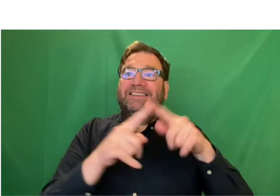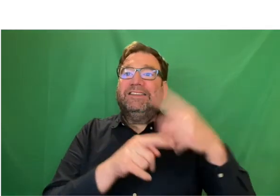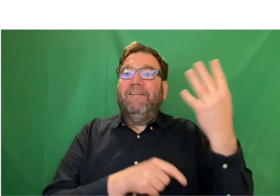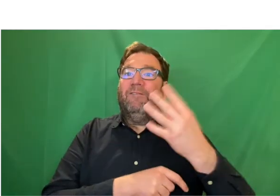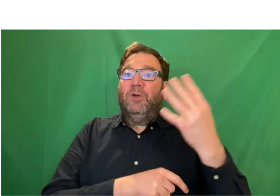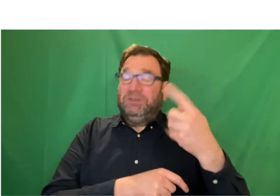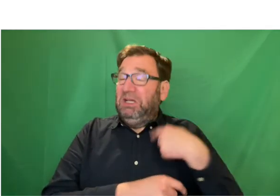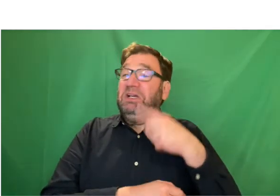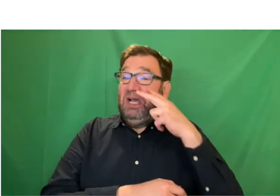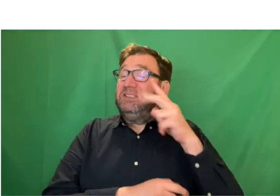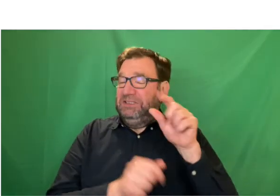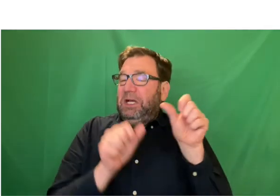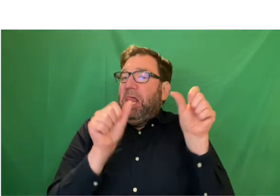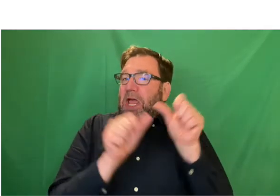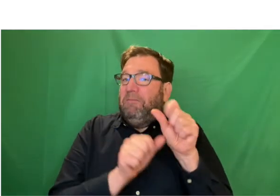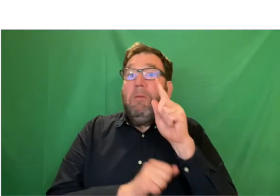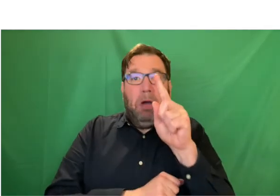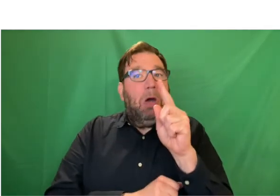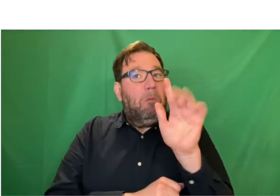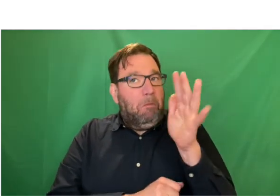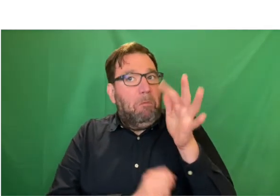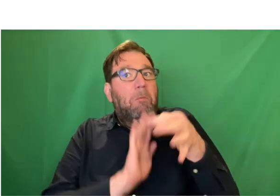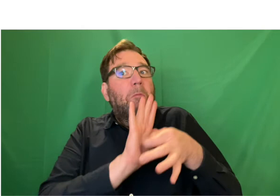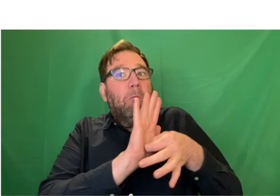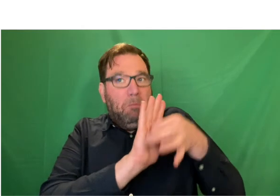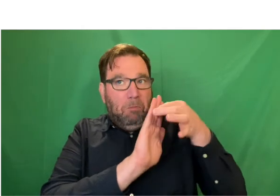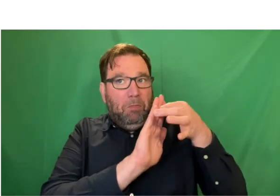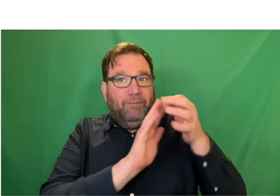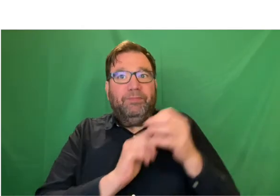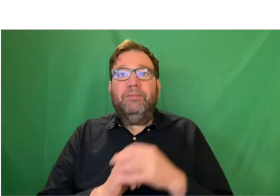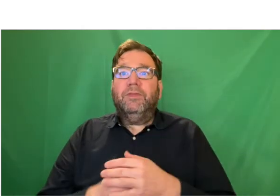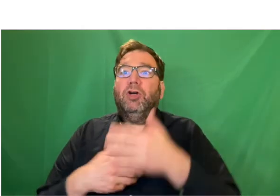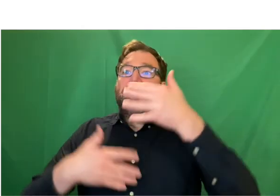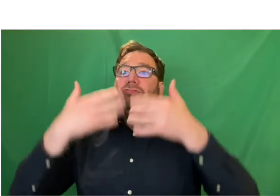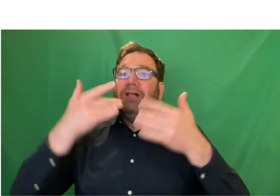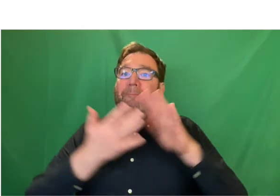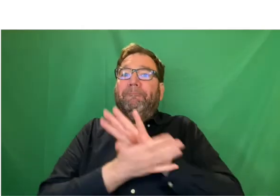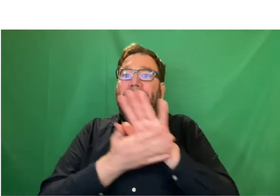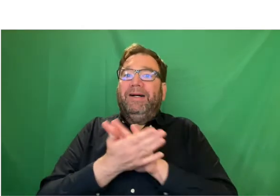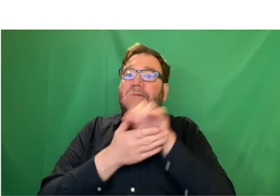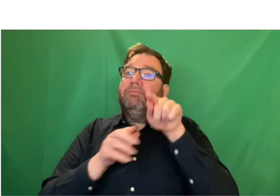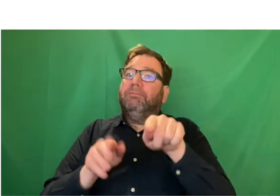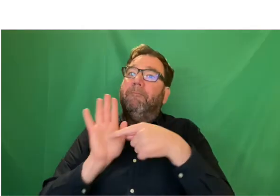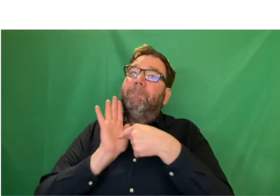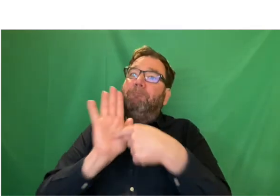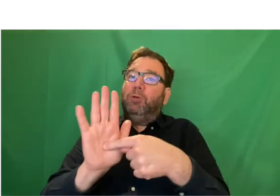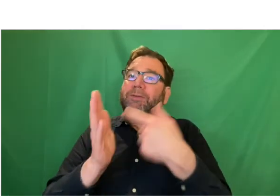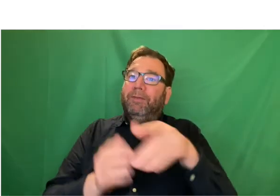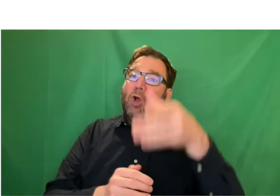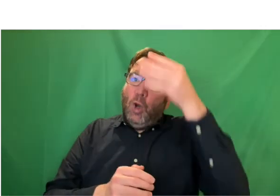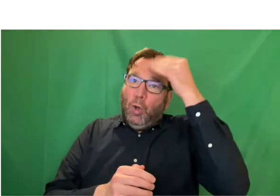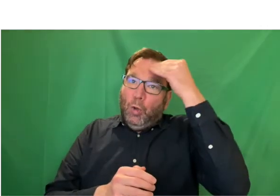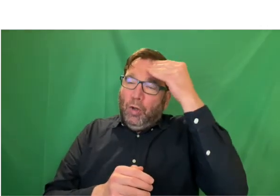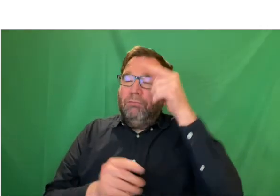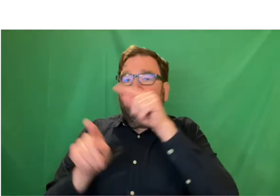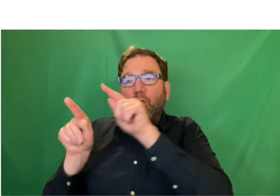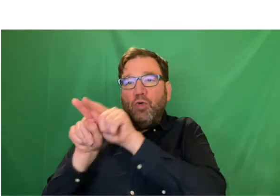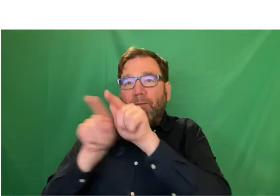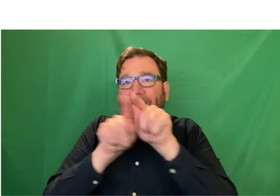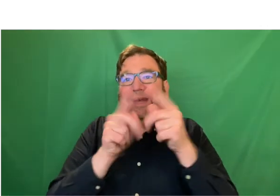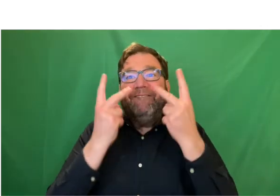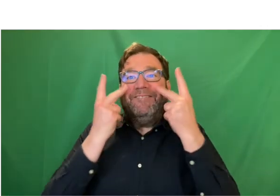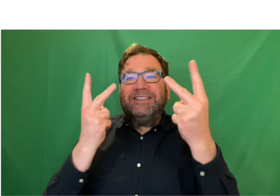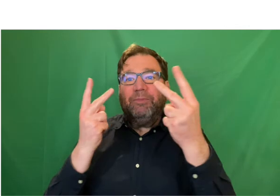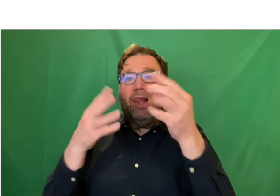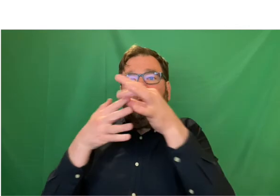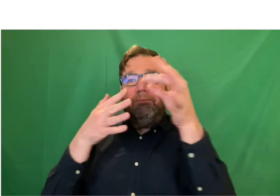14, where we can see a limited but reasonable performance. This result indicates that the model has learned some common visual cues